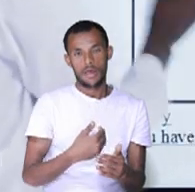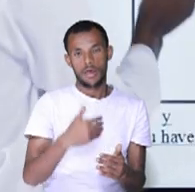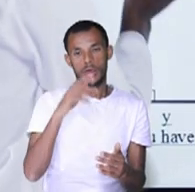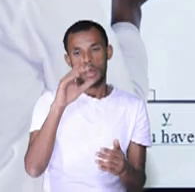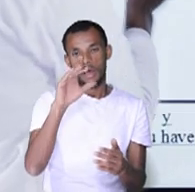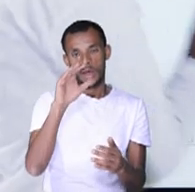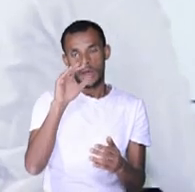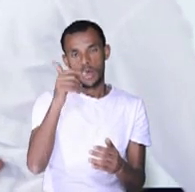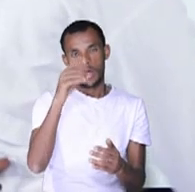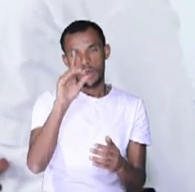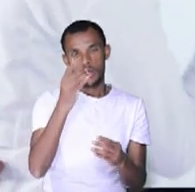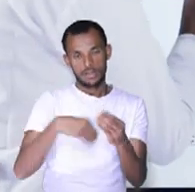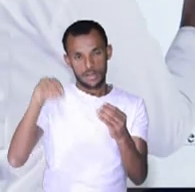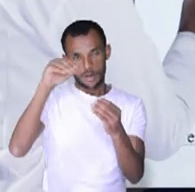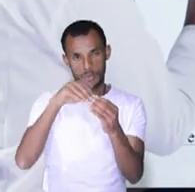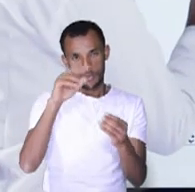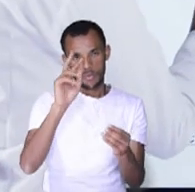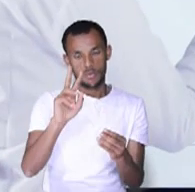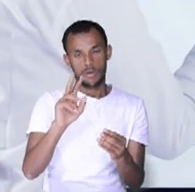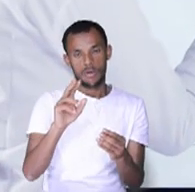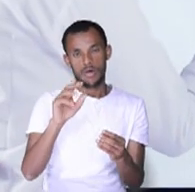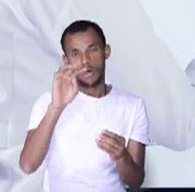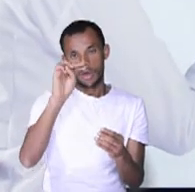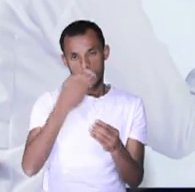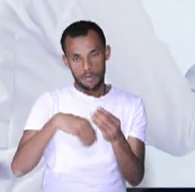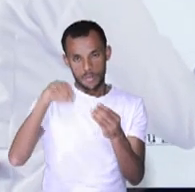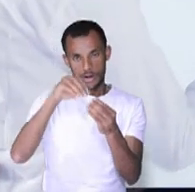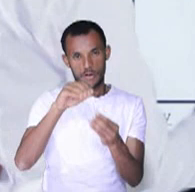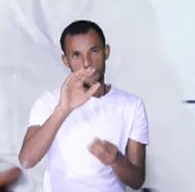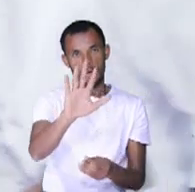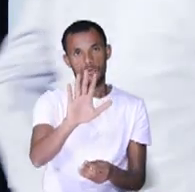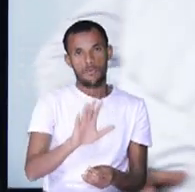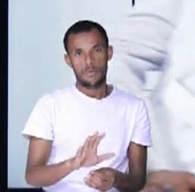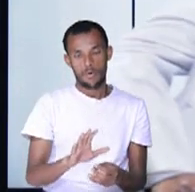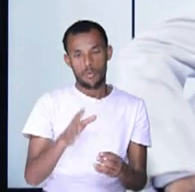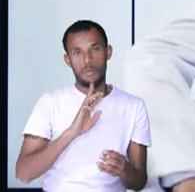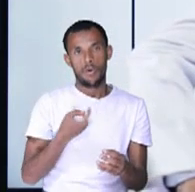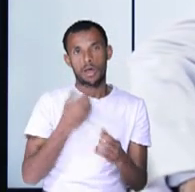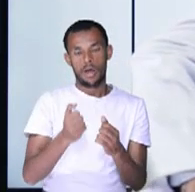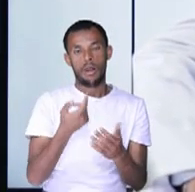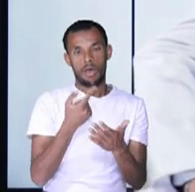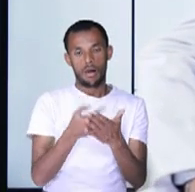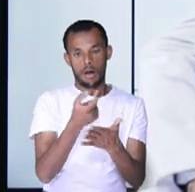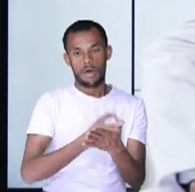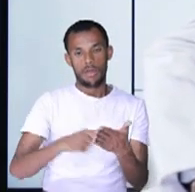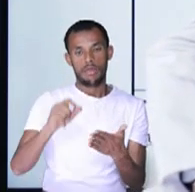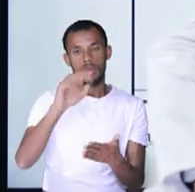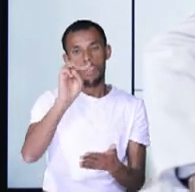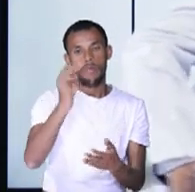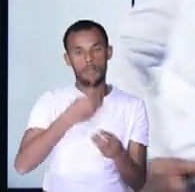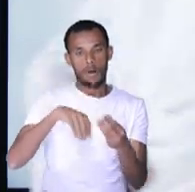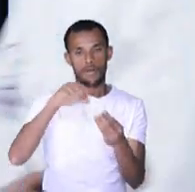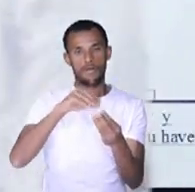A to D is the sum of this. That is M plus 5. So we can here write M plus